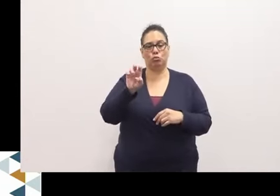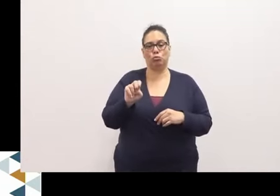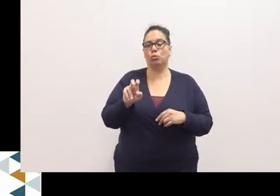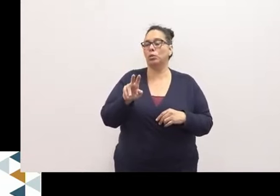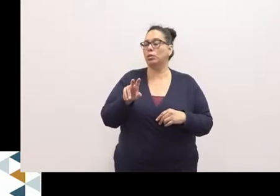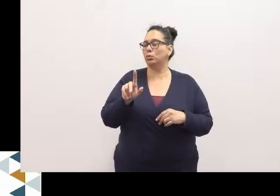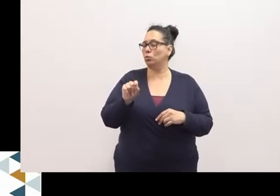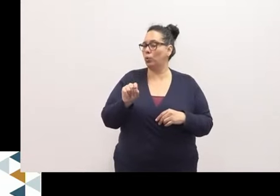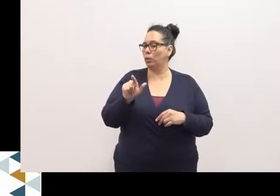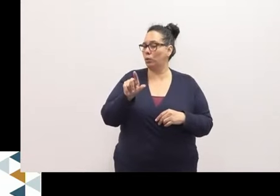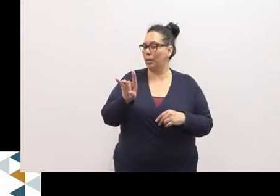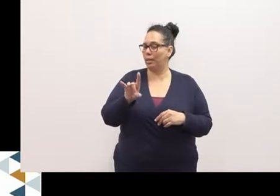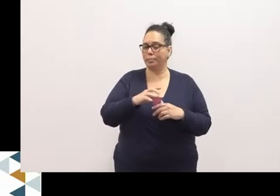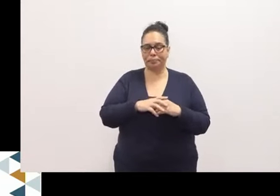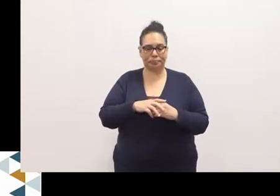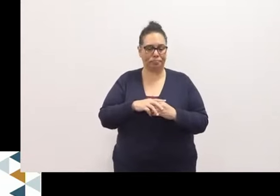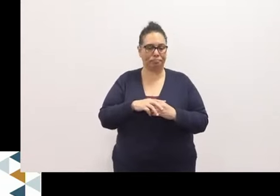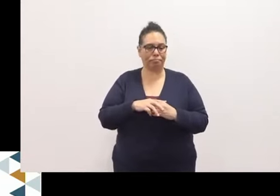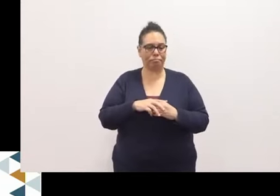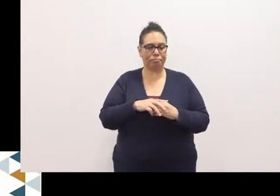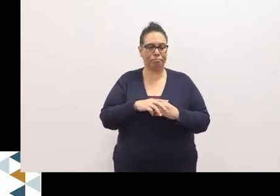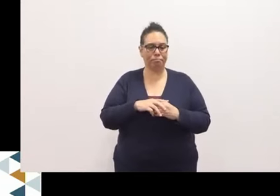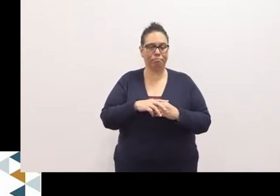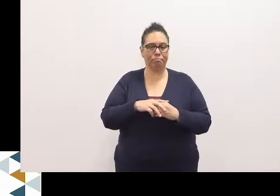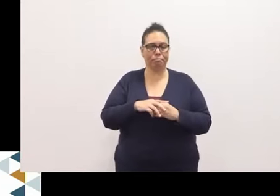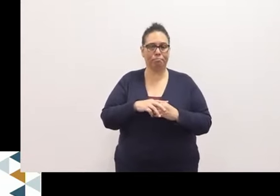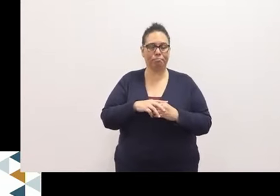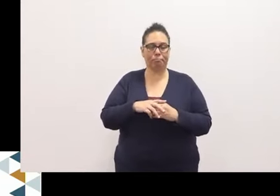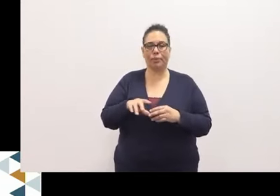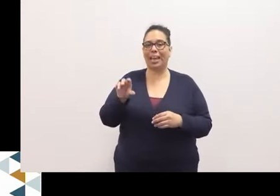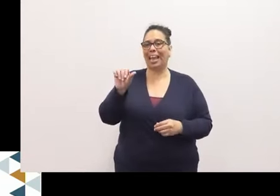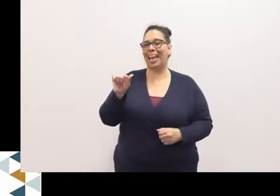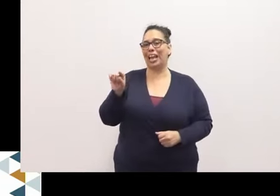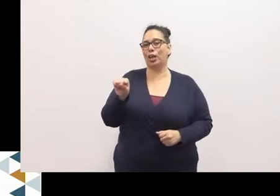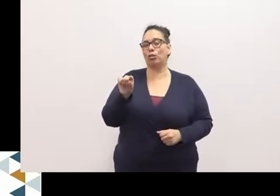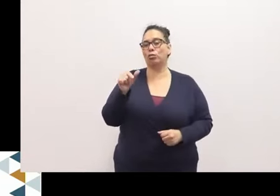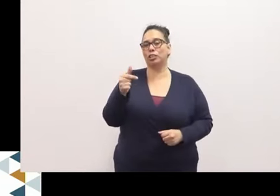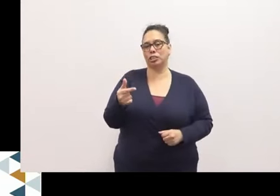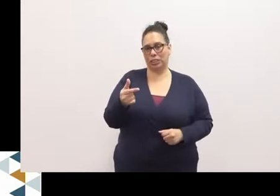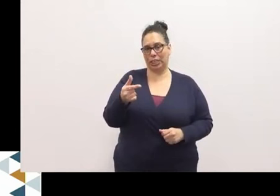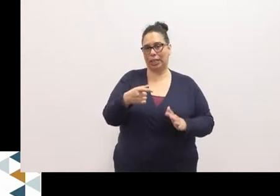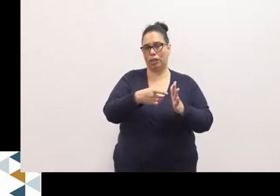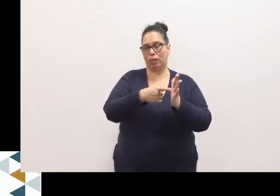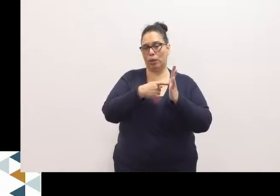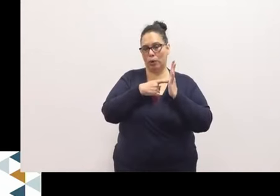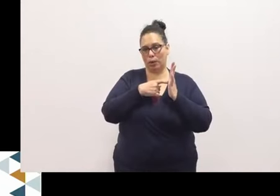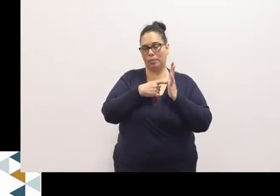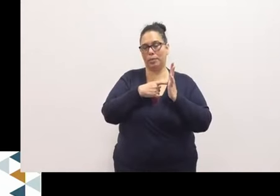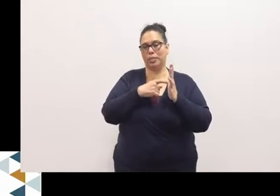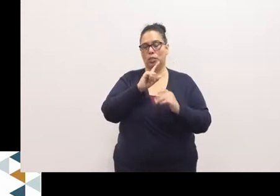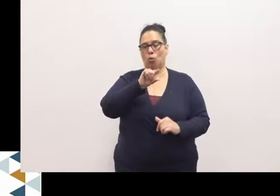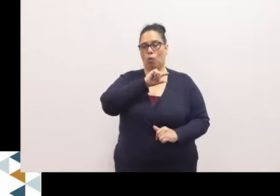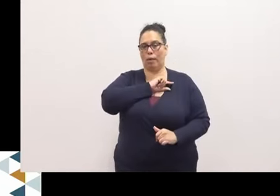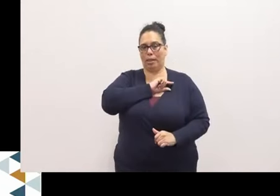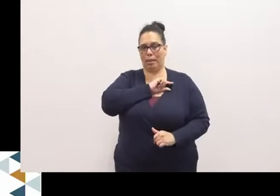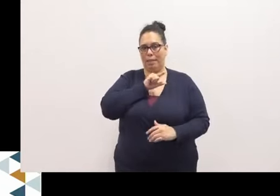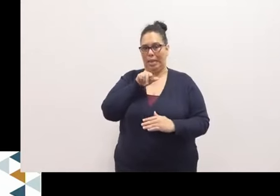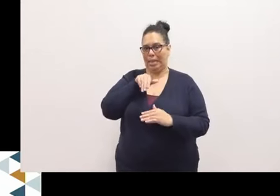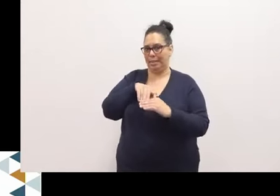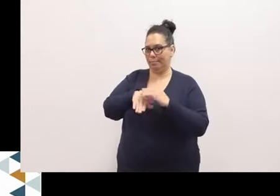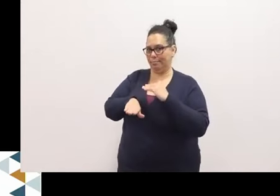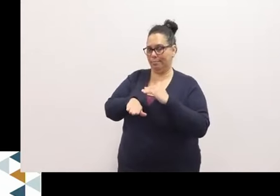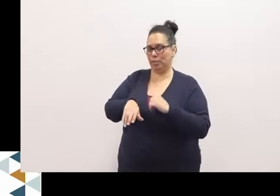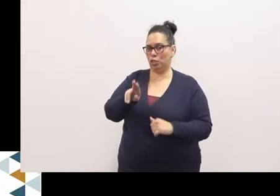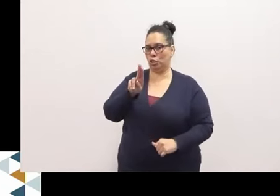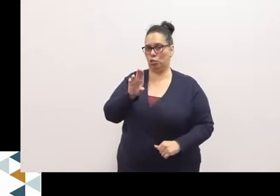2028. So to give some context around A through G, A through G is a requirement that's put in place to qualify admission to the